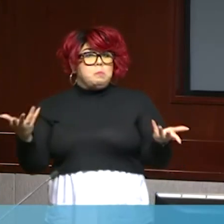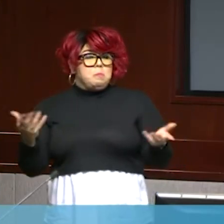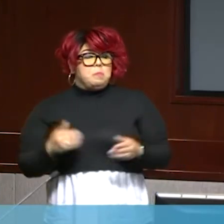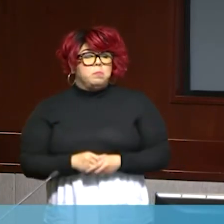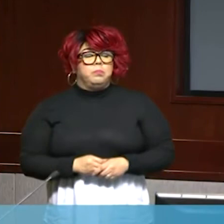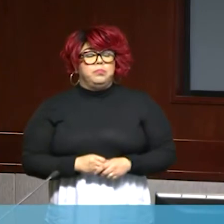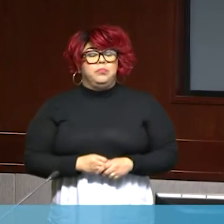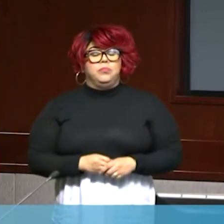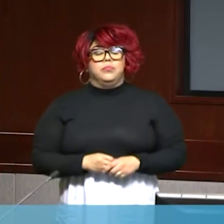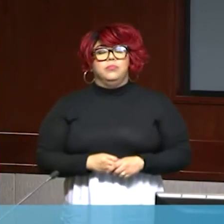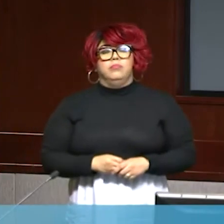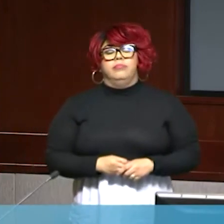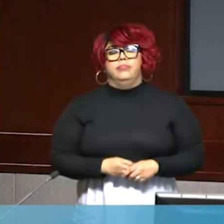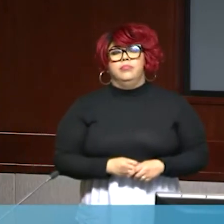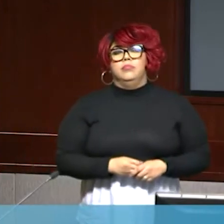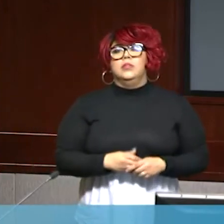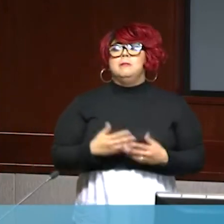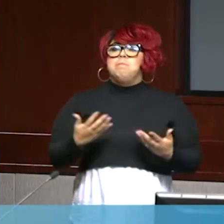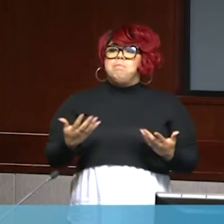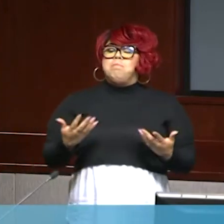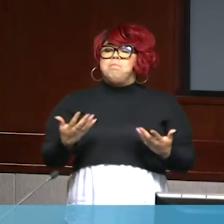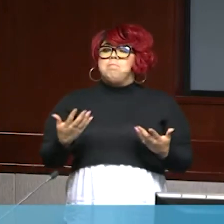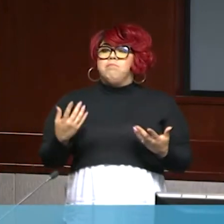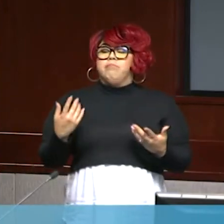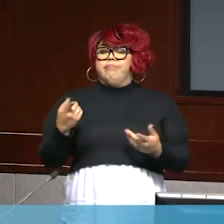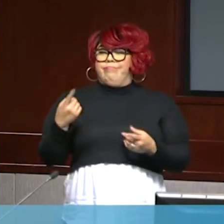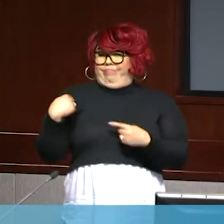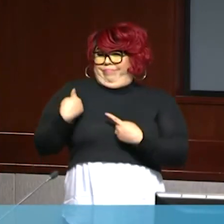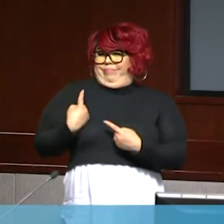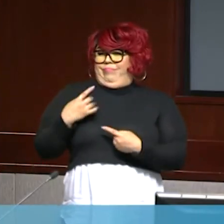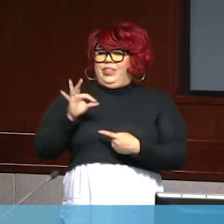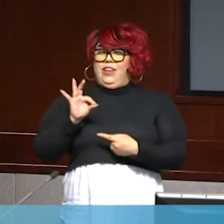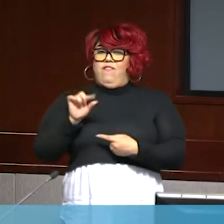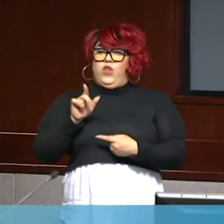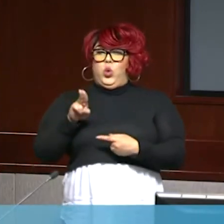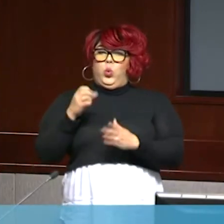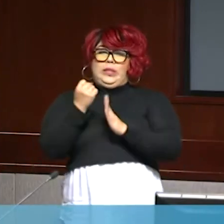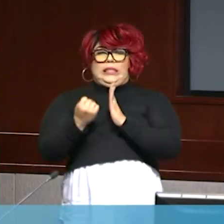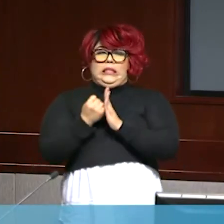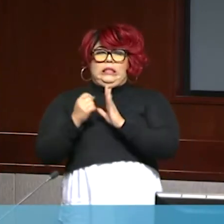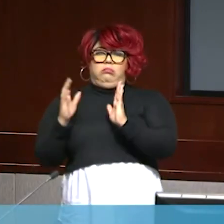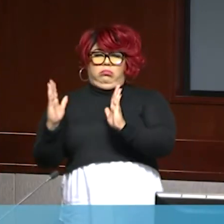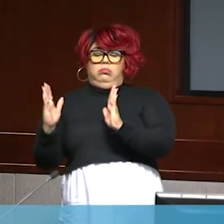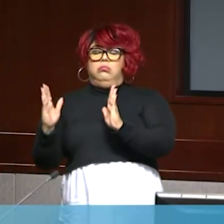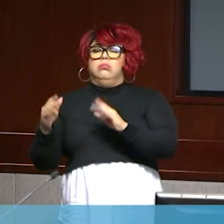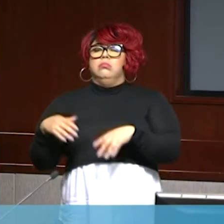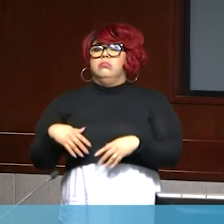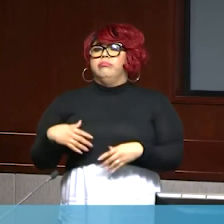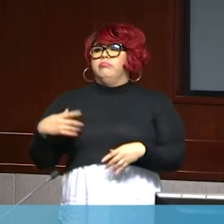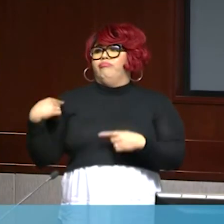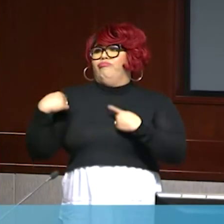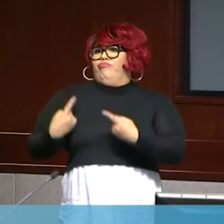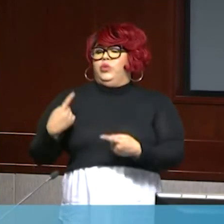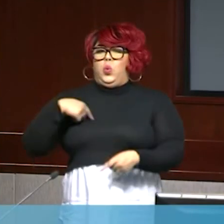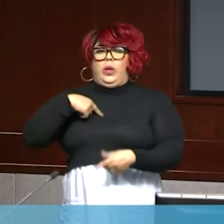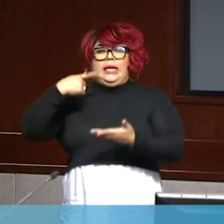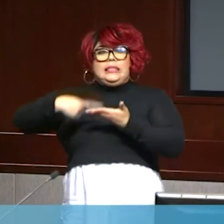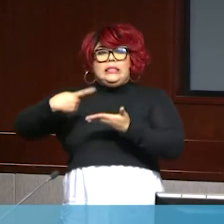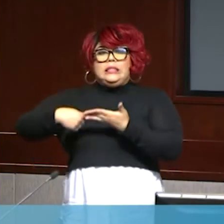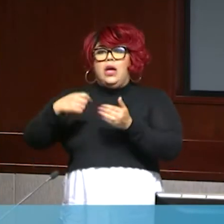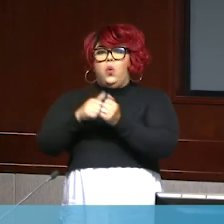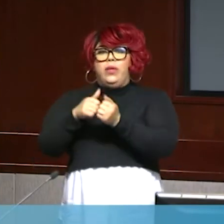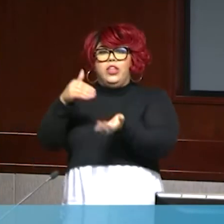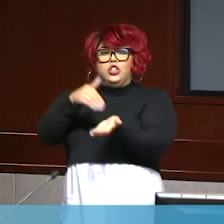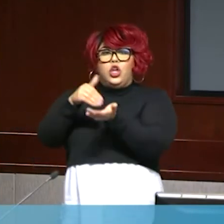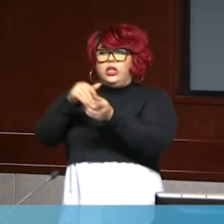flu. A number of things have happened during the flu season, including discussions with clinicians about